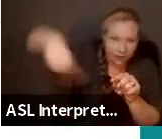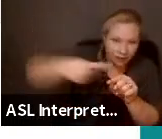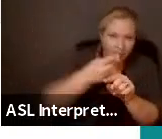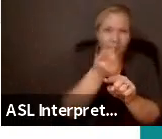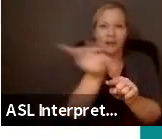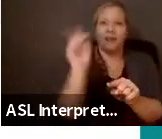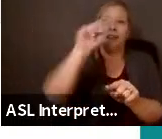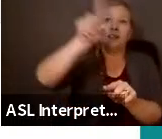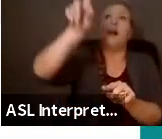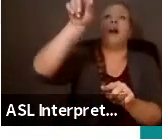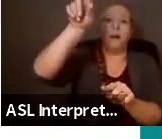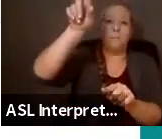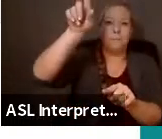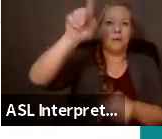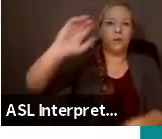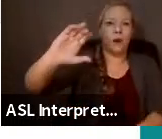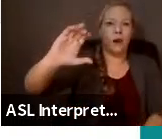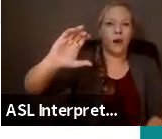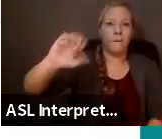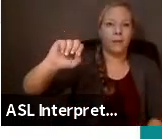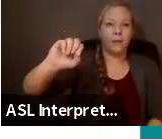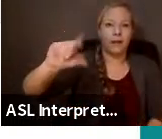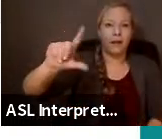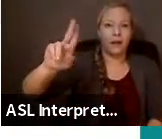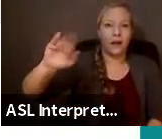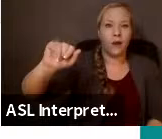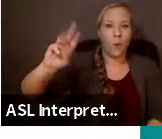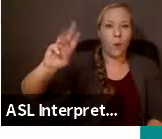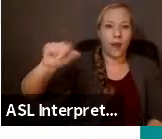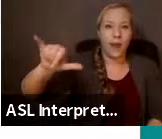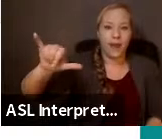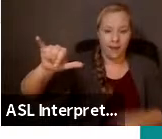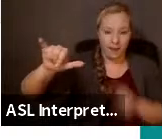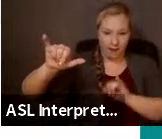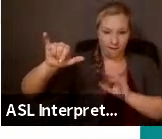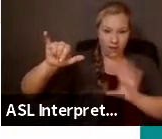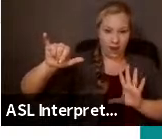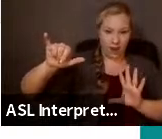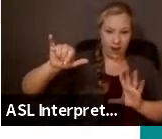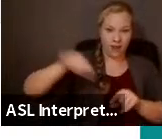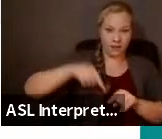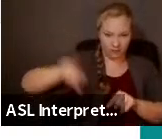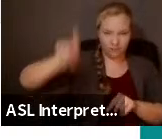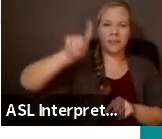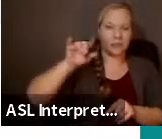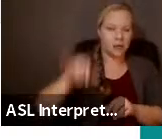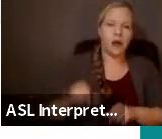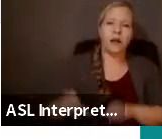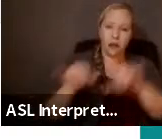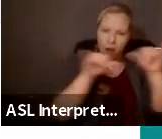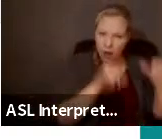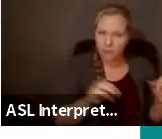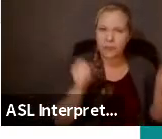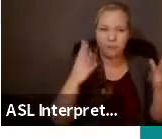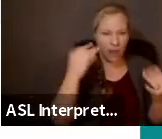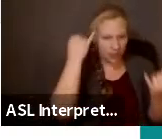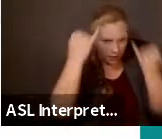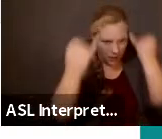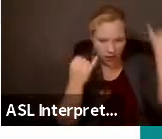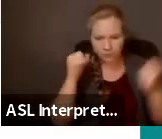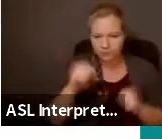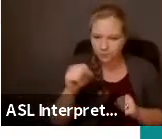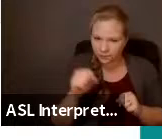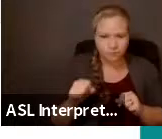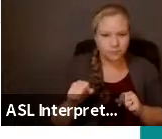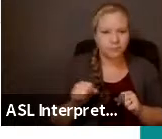under I-5 up to Columbia Way that's a common theme among many of the design options. The difference